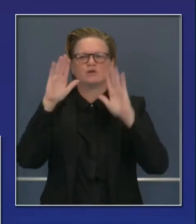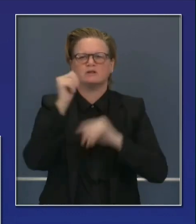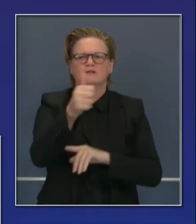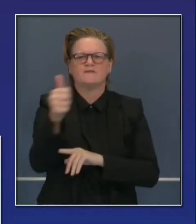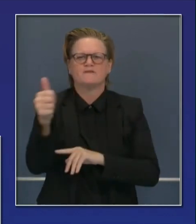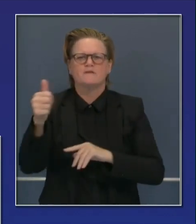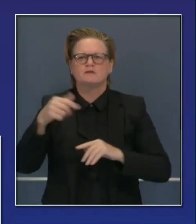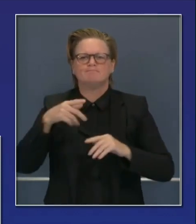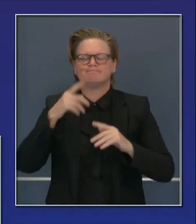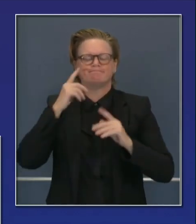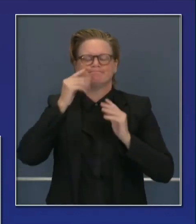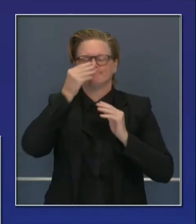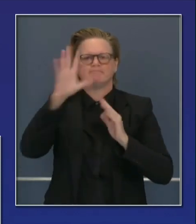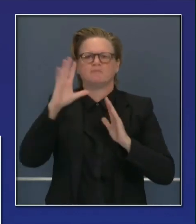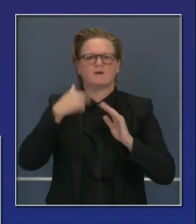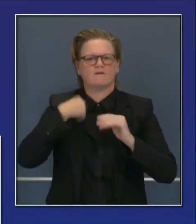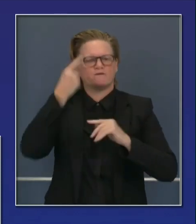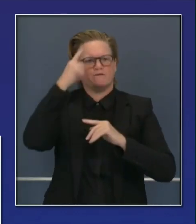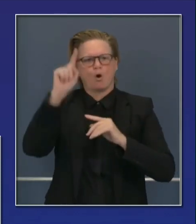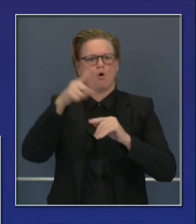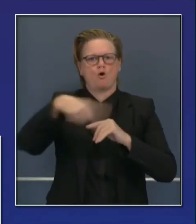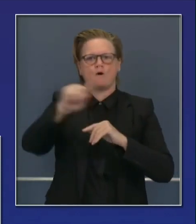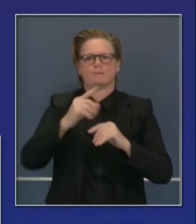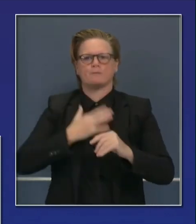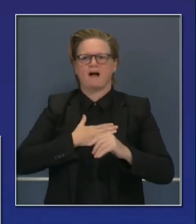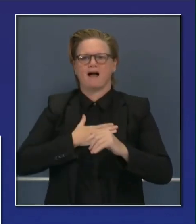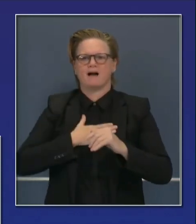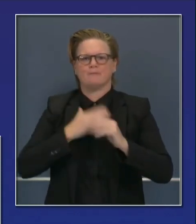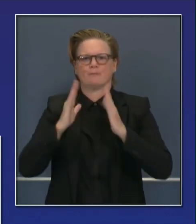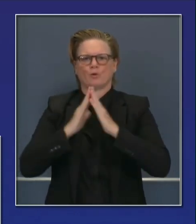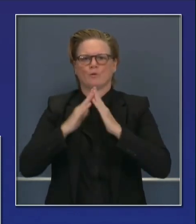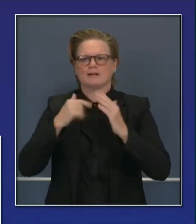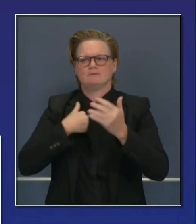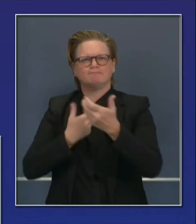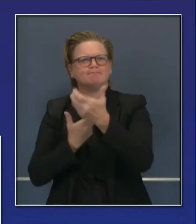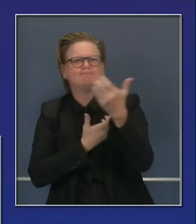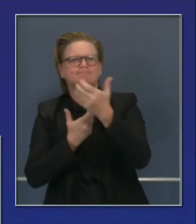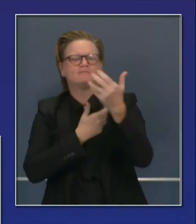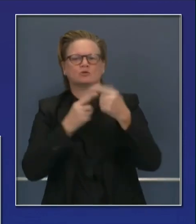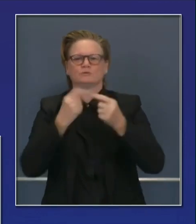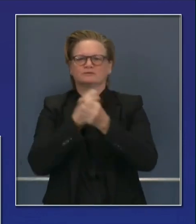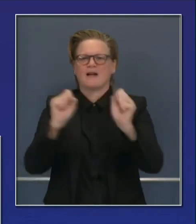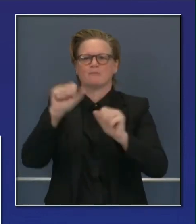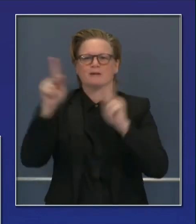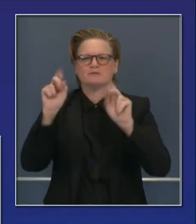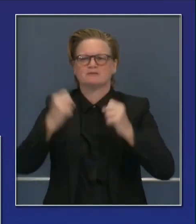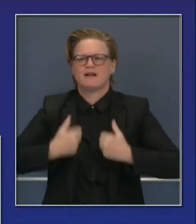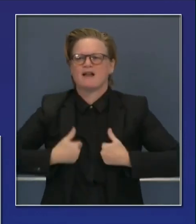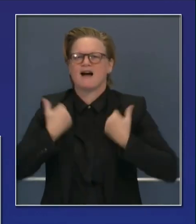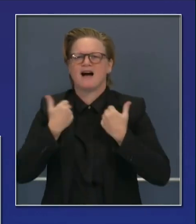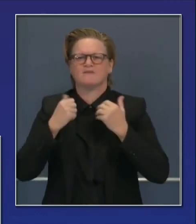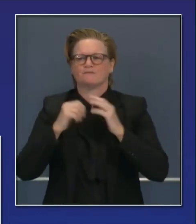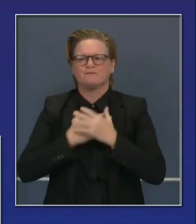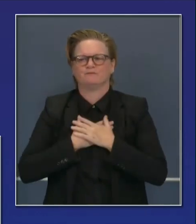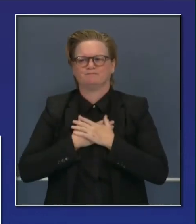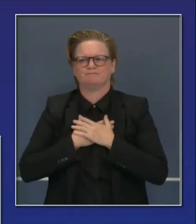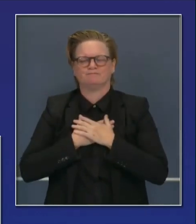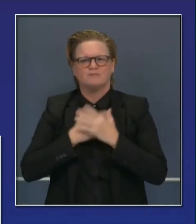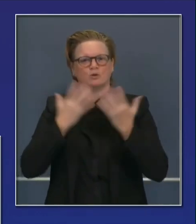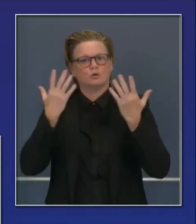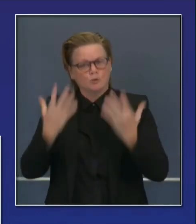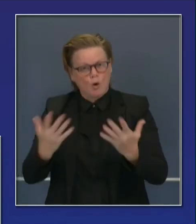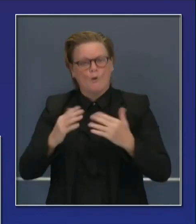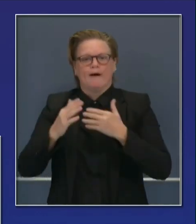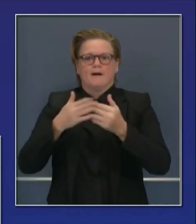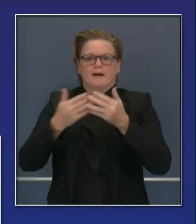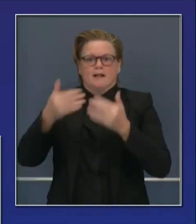very, very challenging and difficult time. So that's the overview. That's the update. I just want